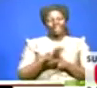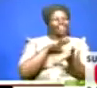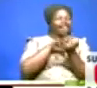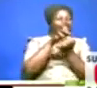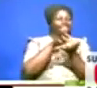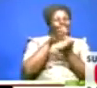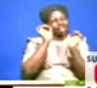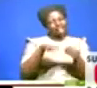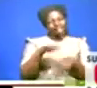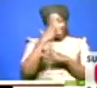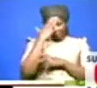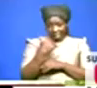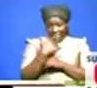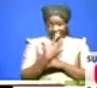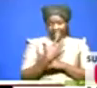because